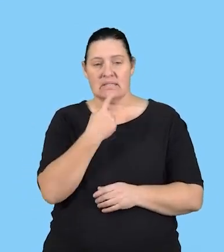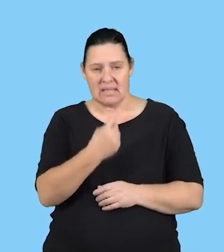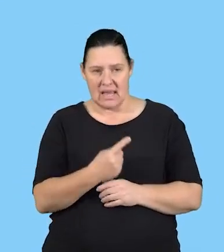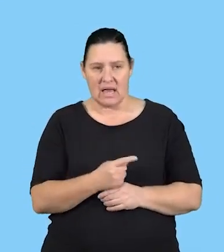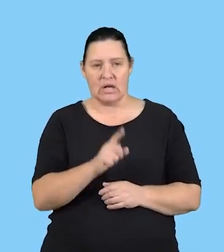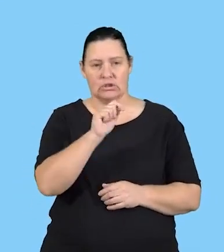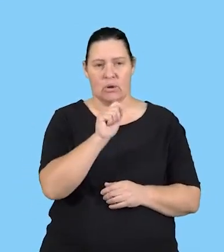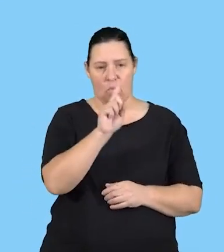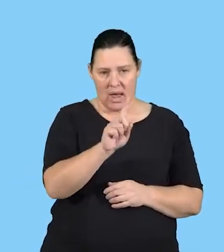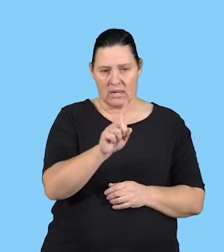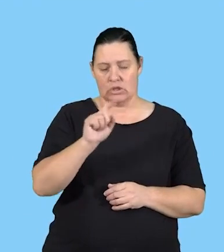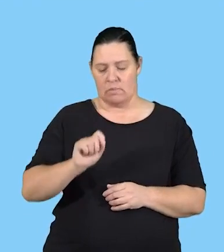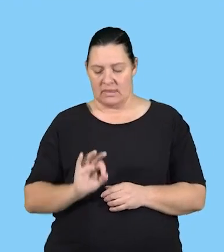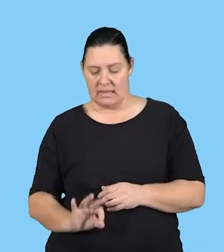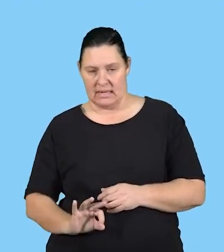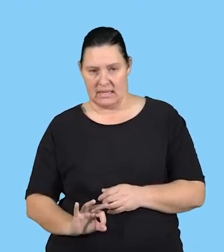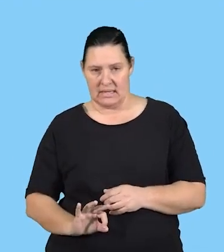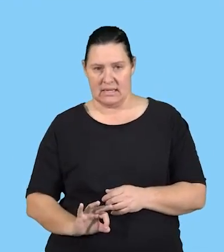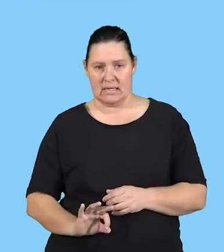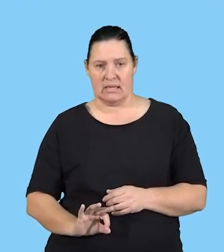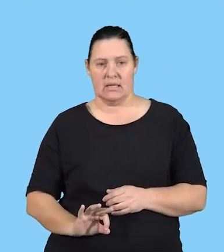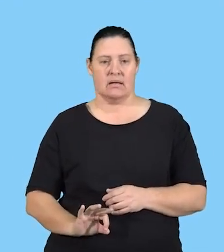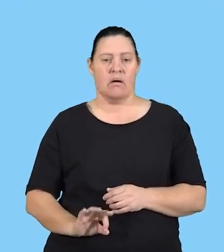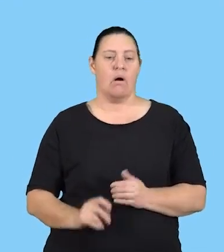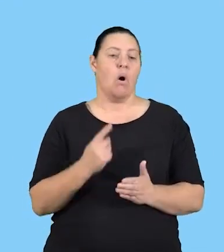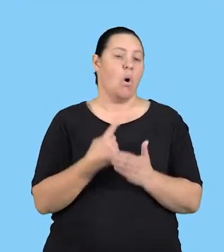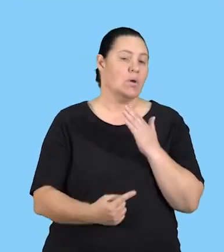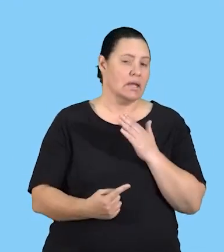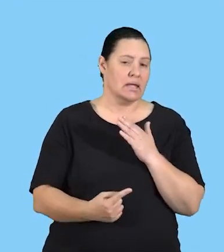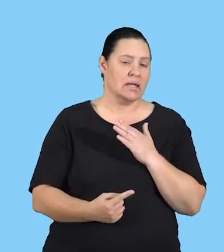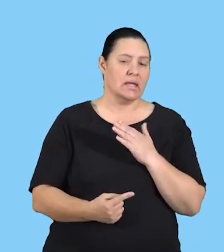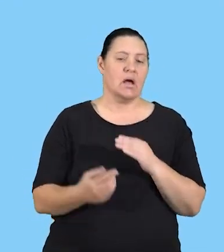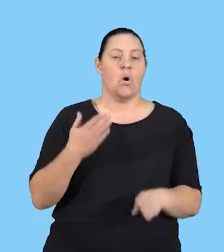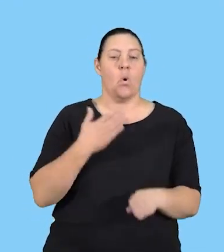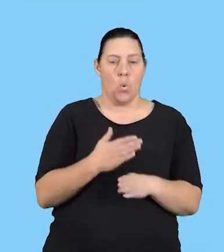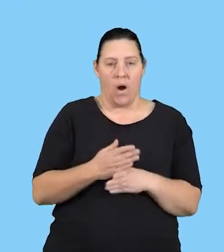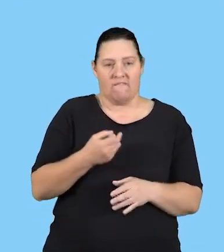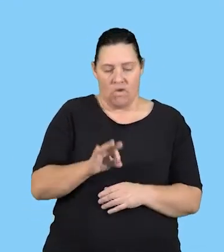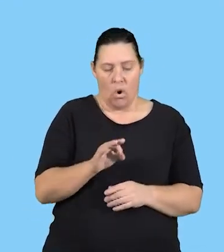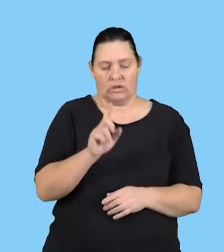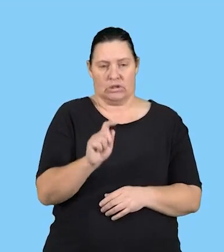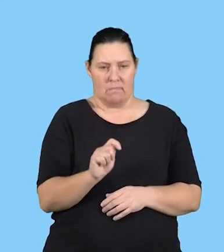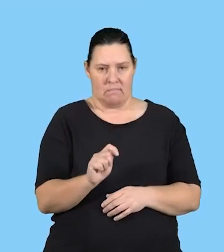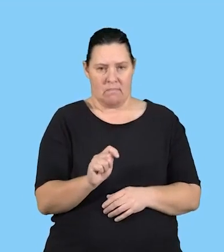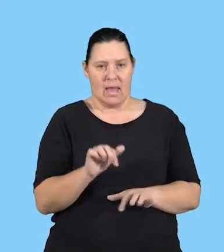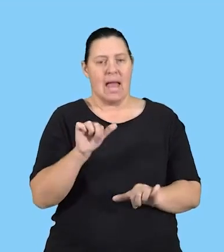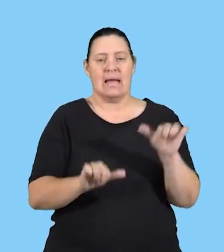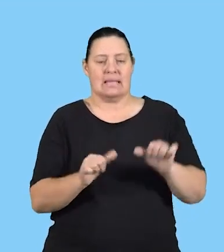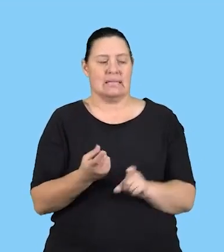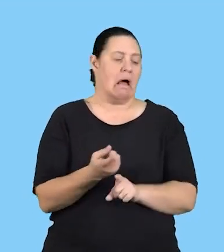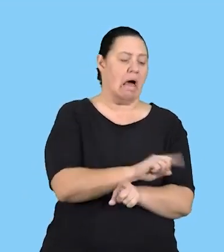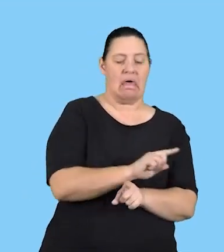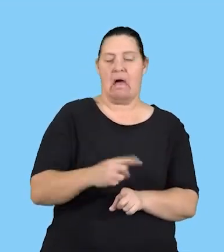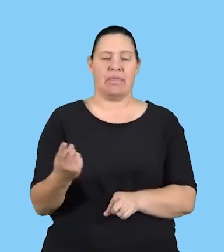term 1 and term 3, it will only be the work for the term. You cannot assess any other